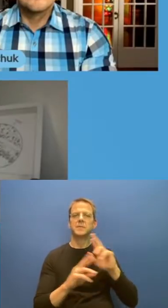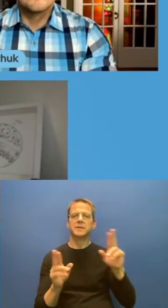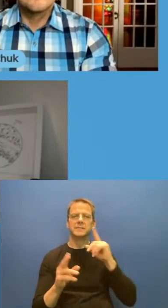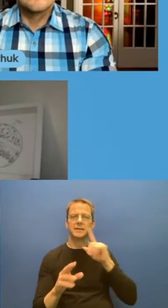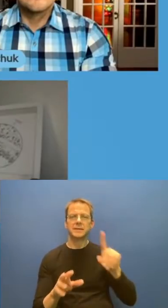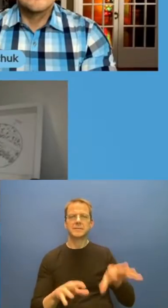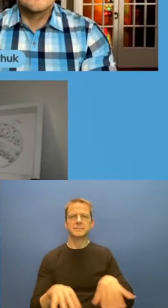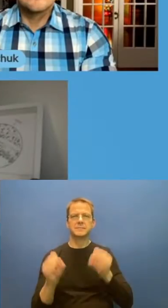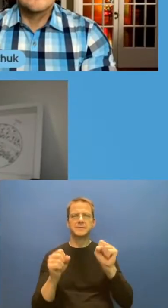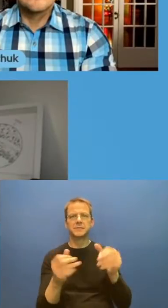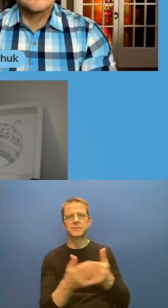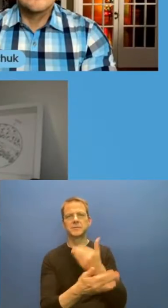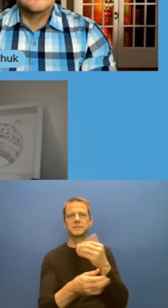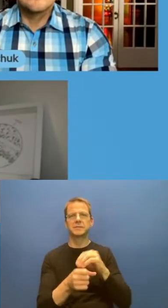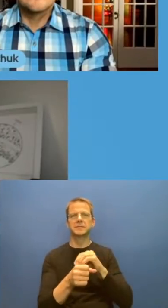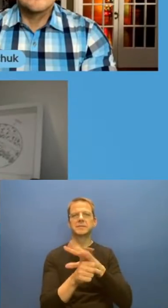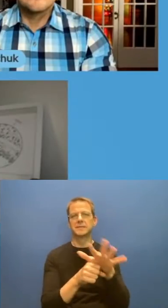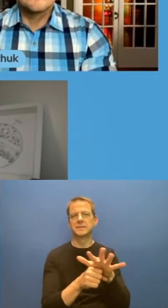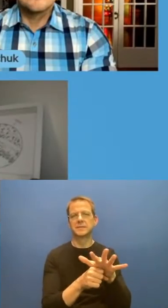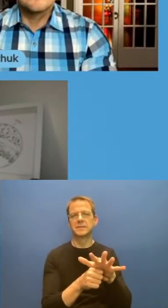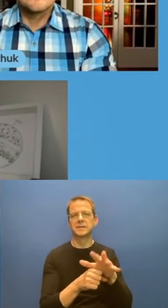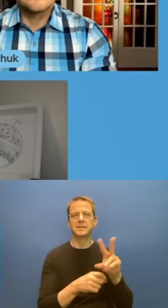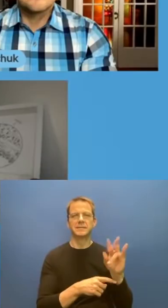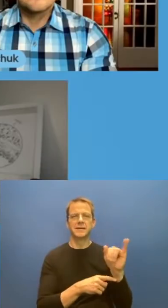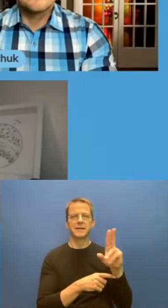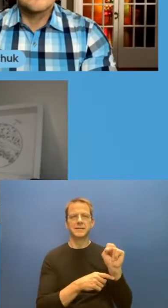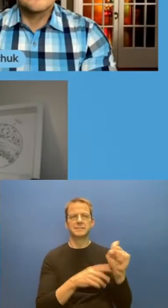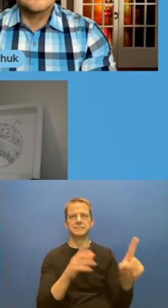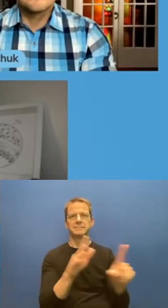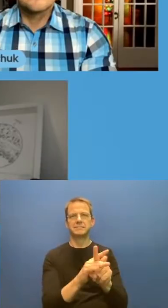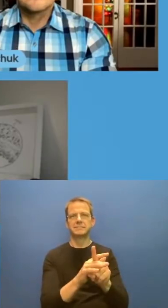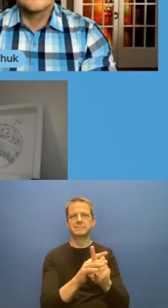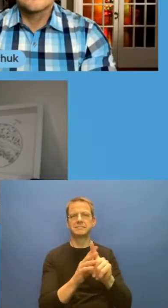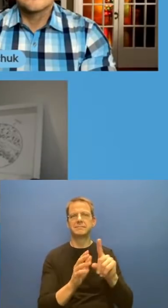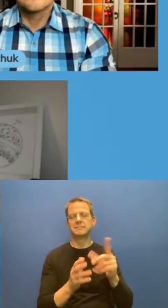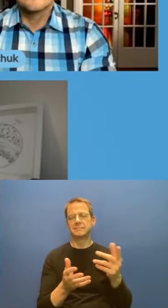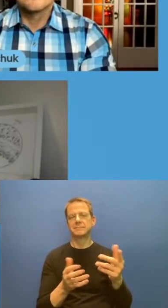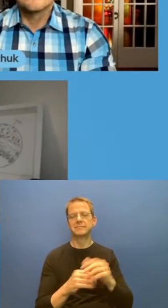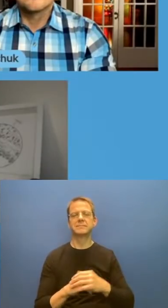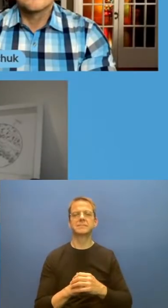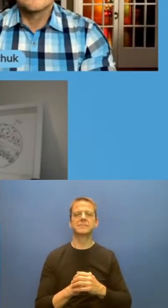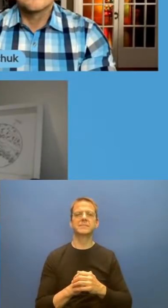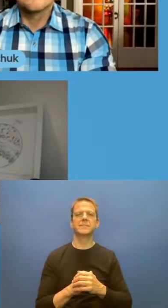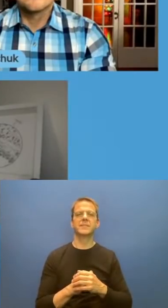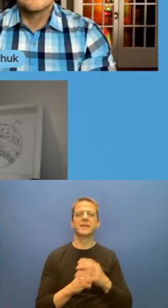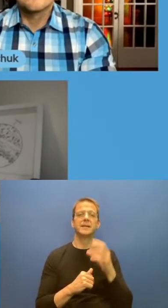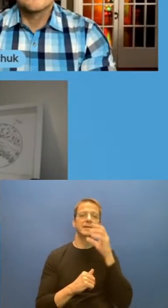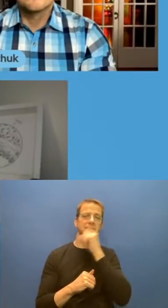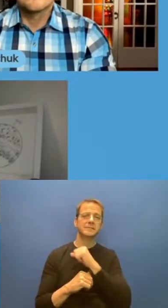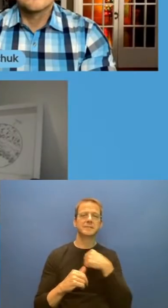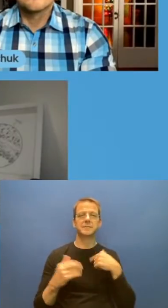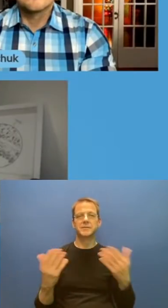here to, I guess, share my knowledge, and I'd be happy to take questions.